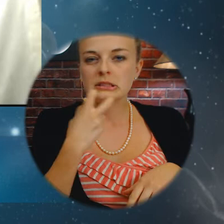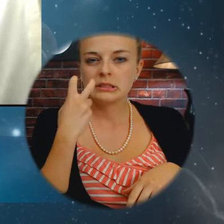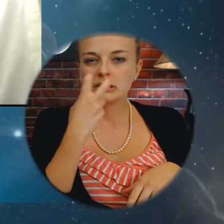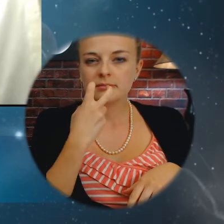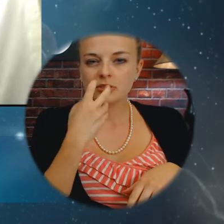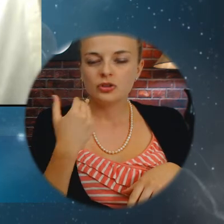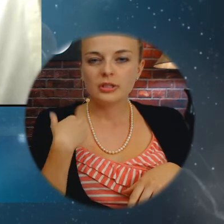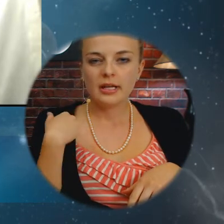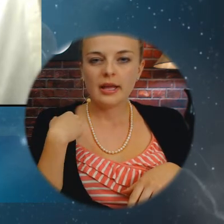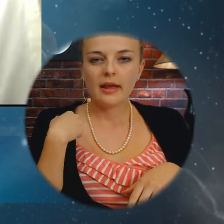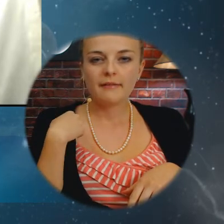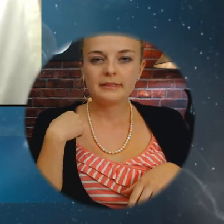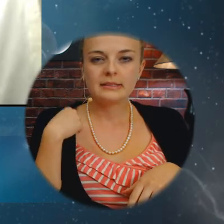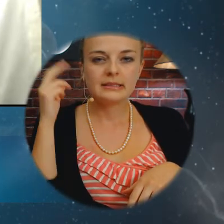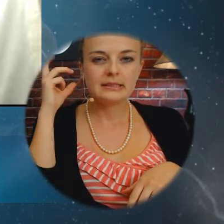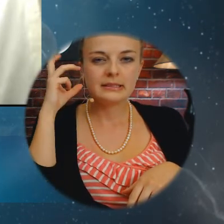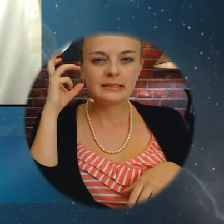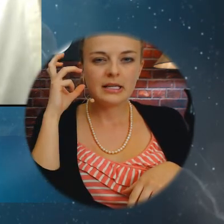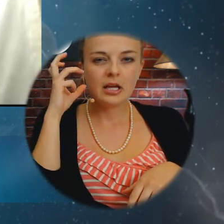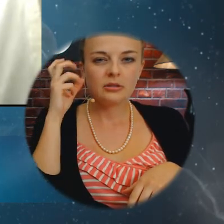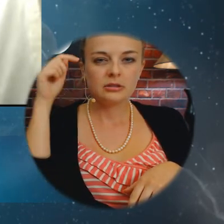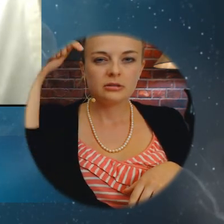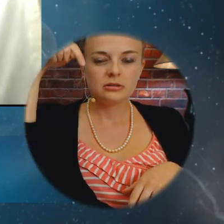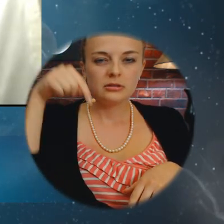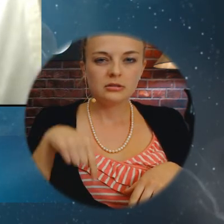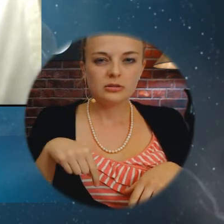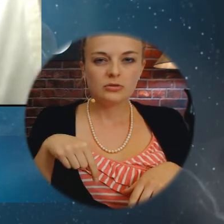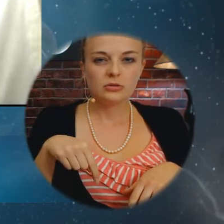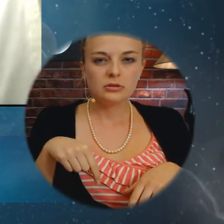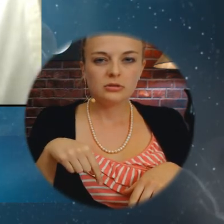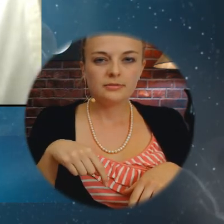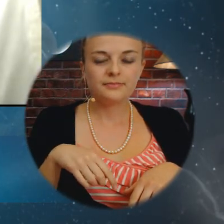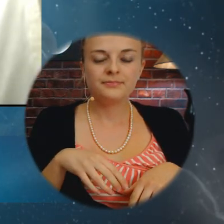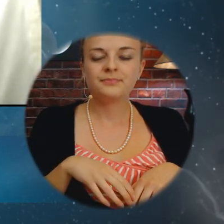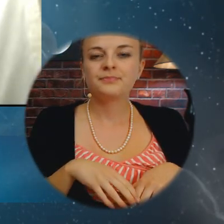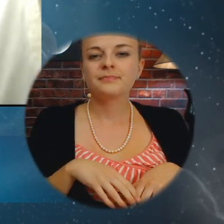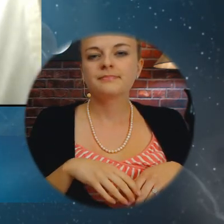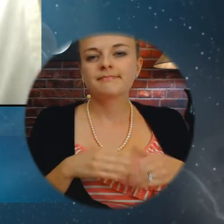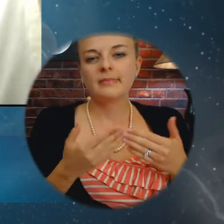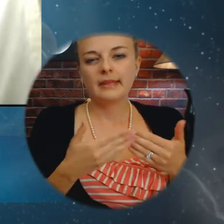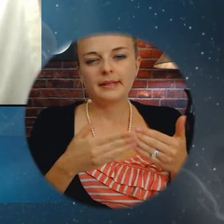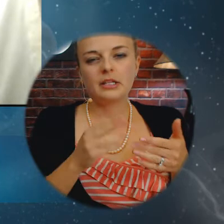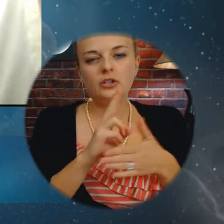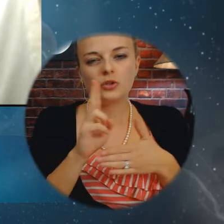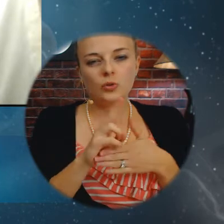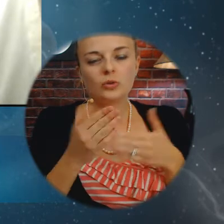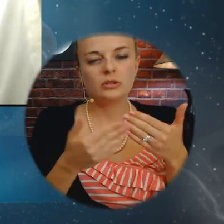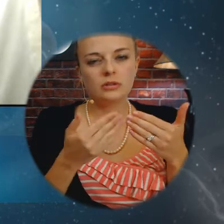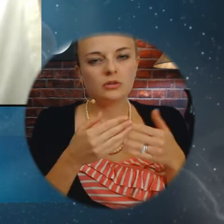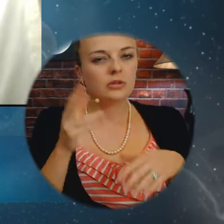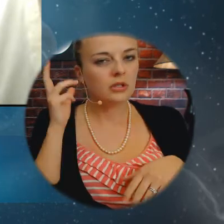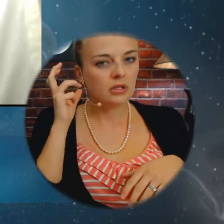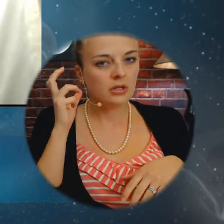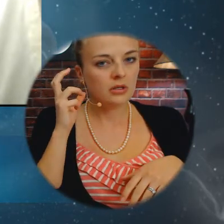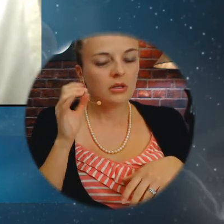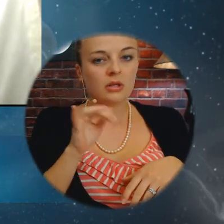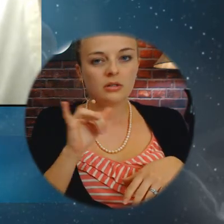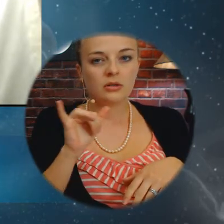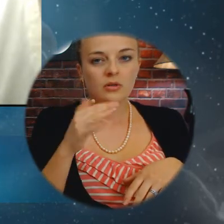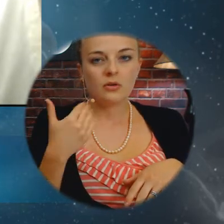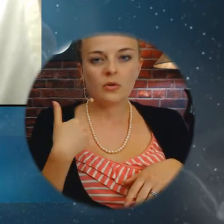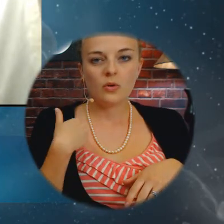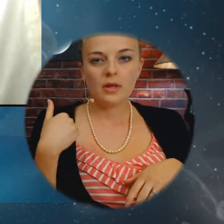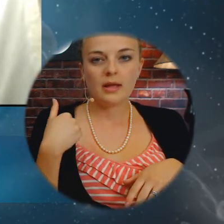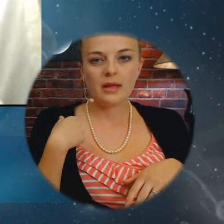noise reduction circuits. But we also have something built in here called directional microphones. So a directional microphone will actually